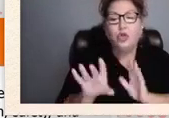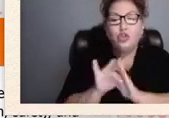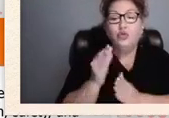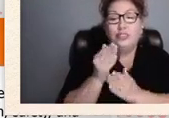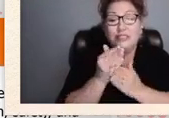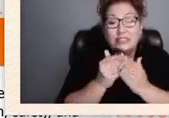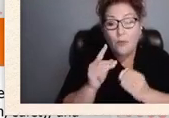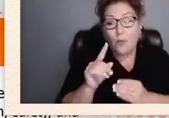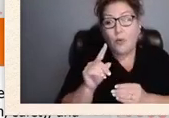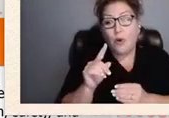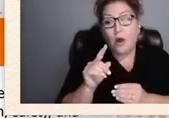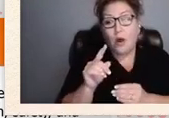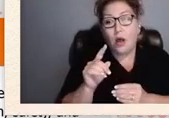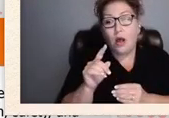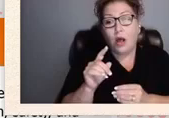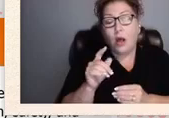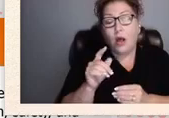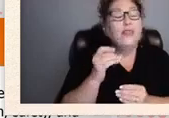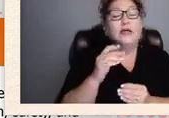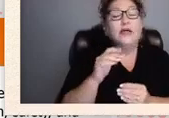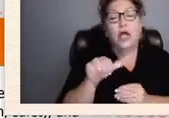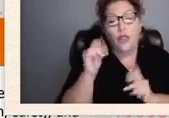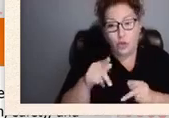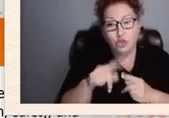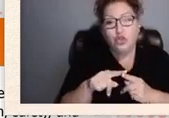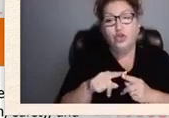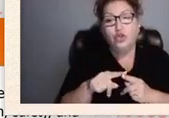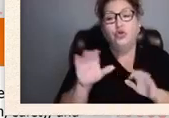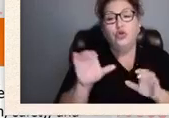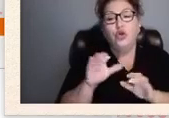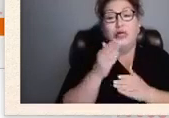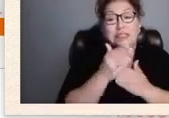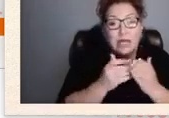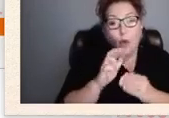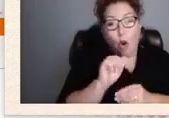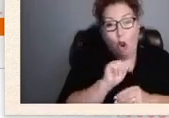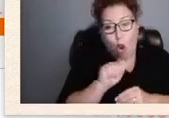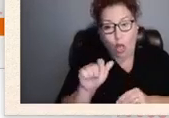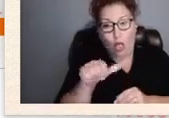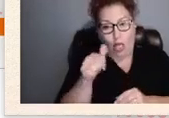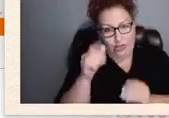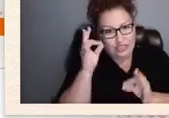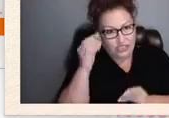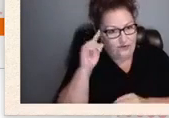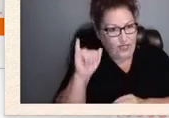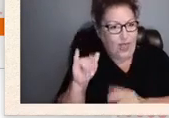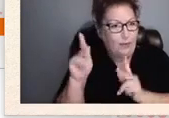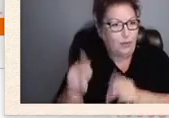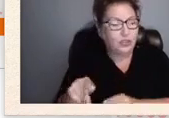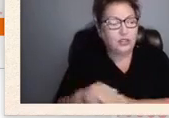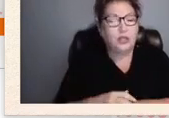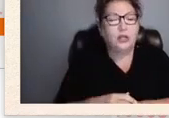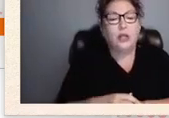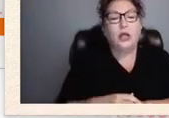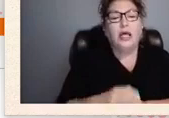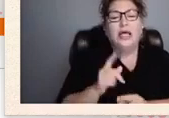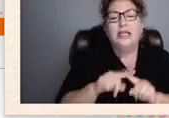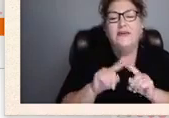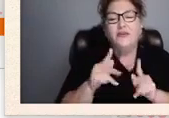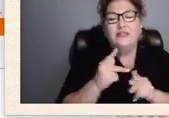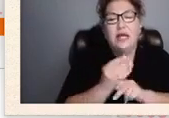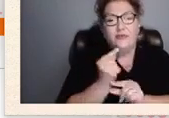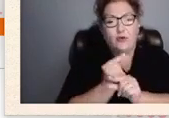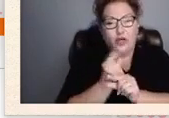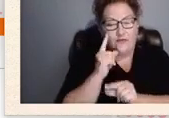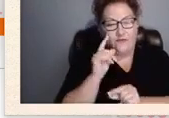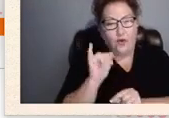all decisions for that person. And this is called guardianship. So there are different types of guardianship under the law. So